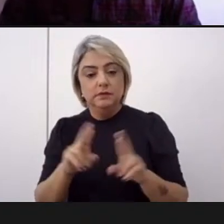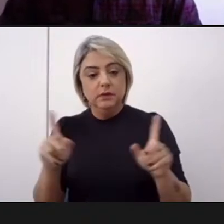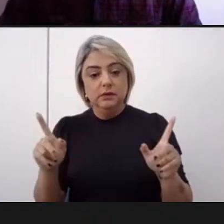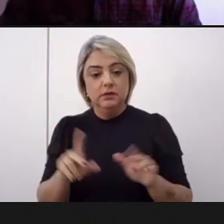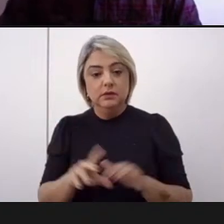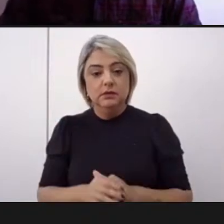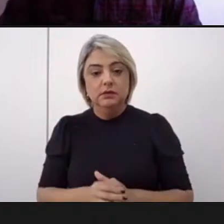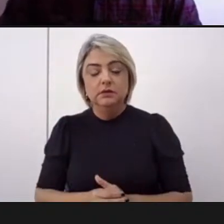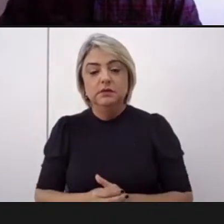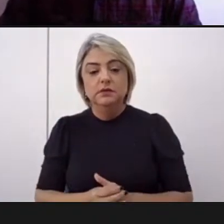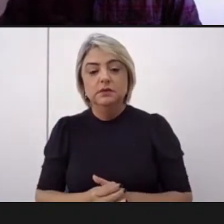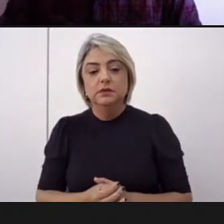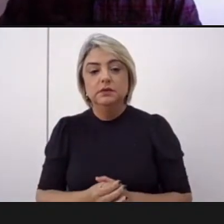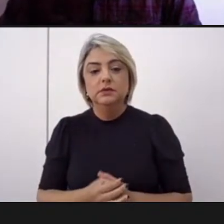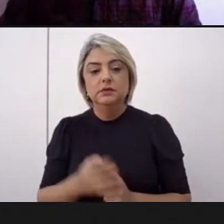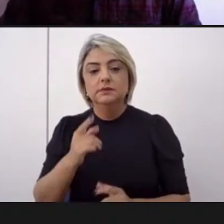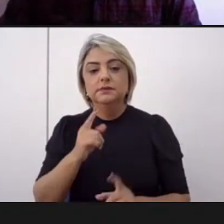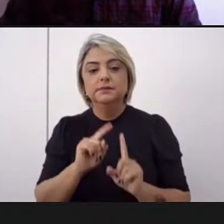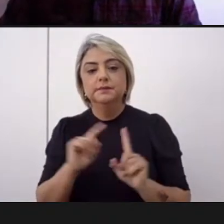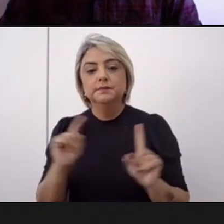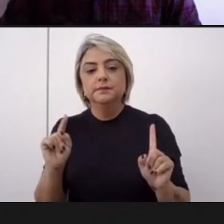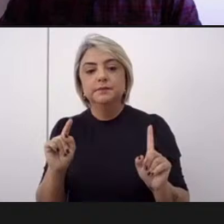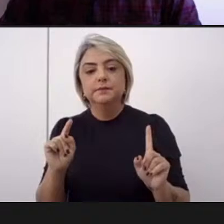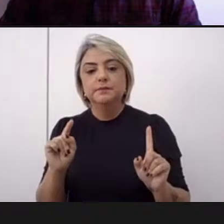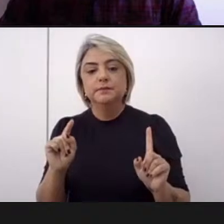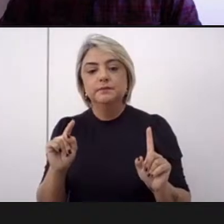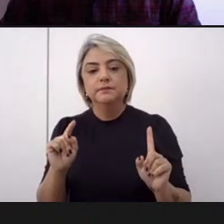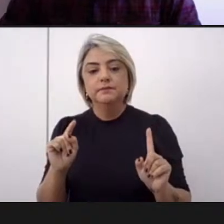But I would say yes.